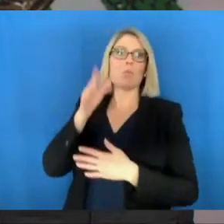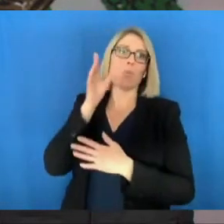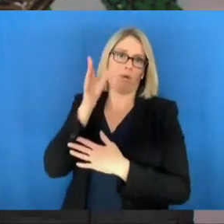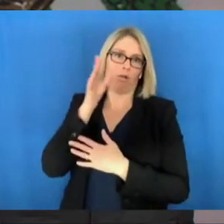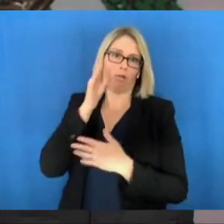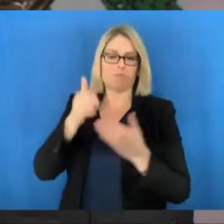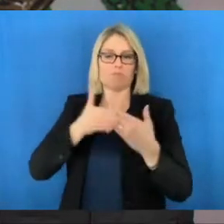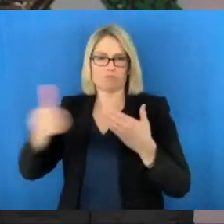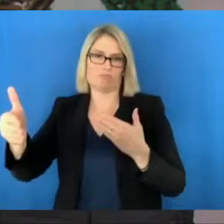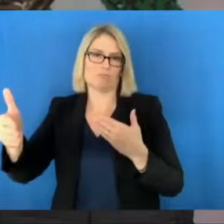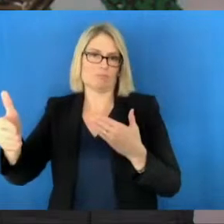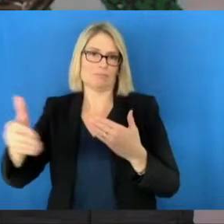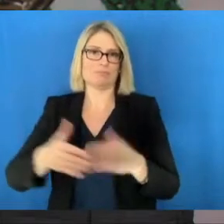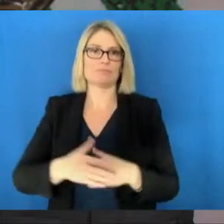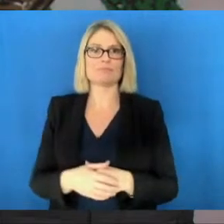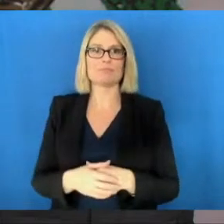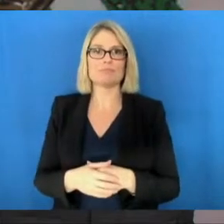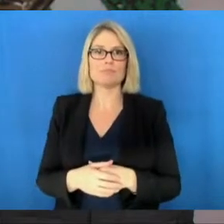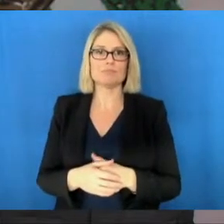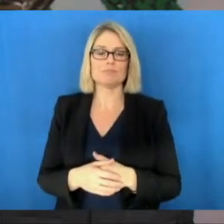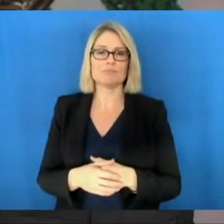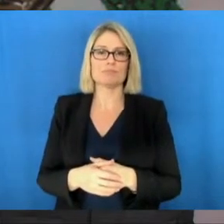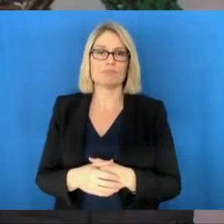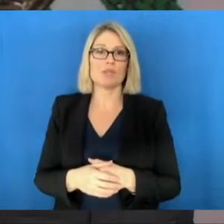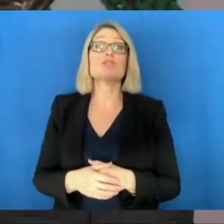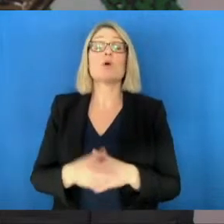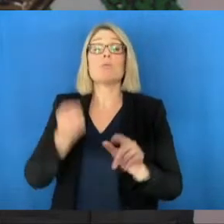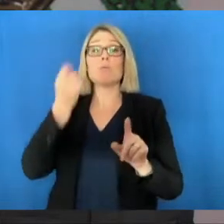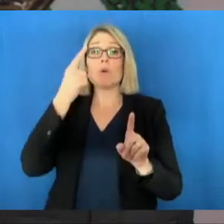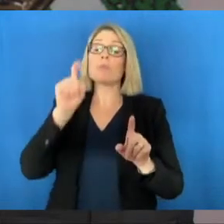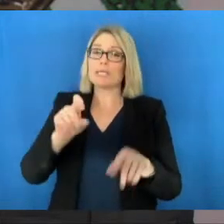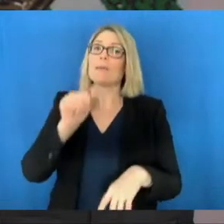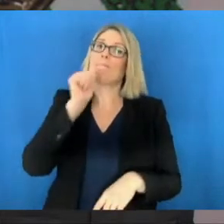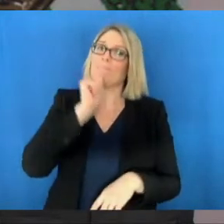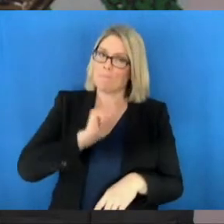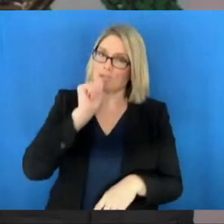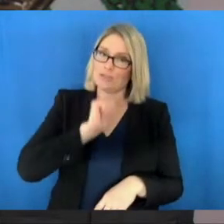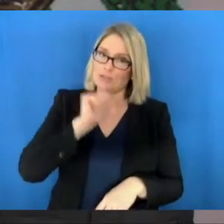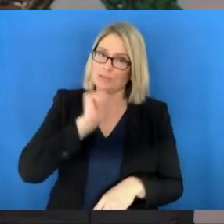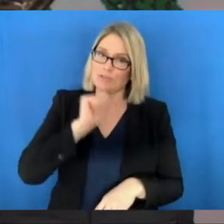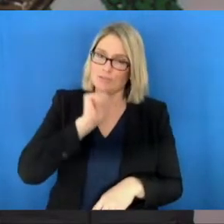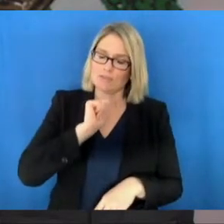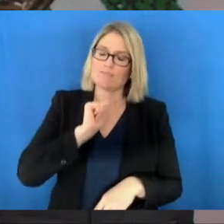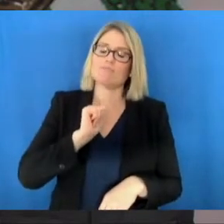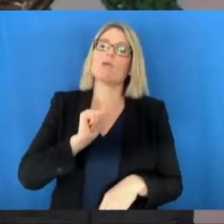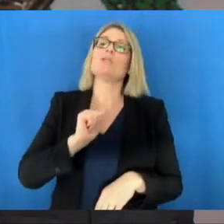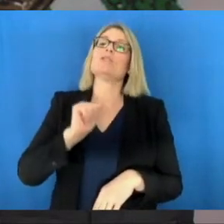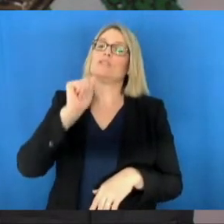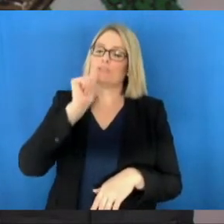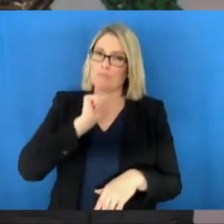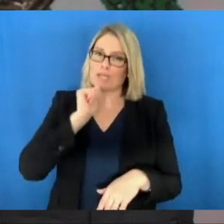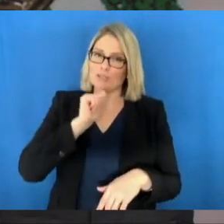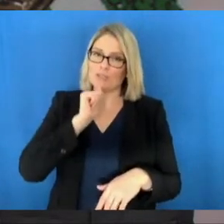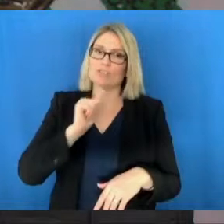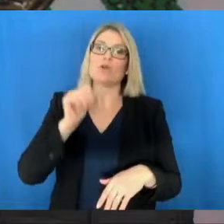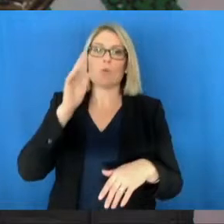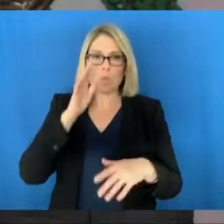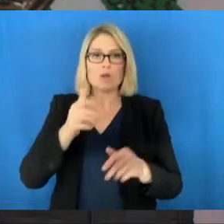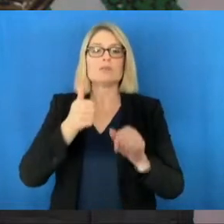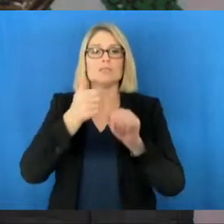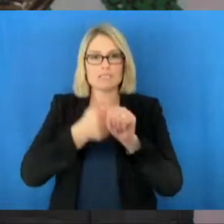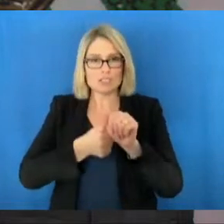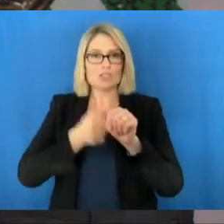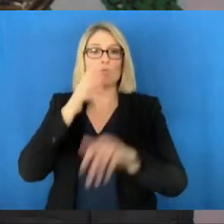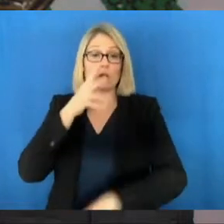So we do appreciate that it requires that patience as we work our way through, but we do want to reassure everyone they